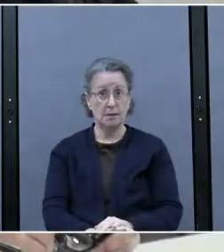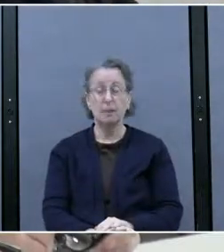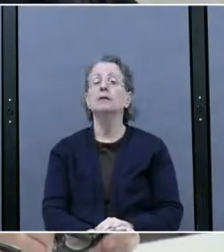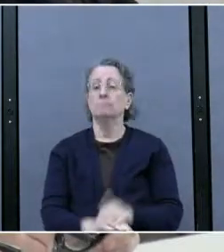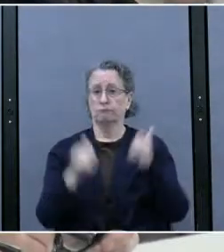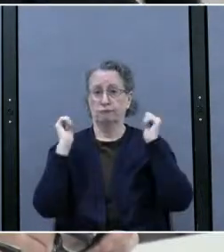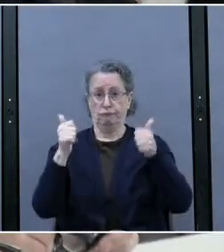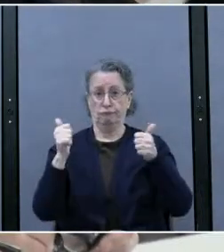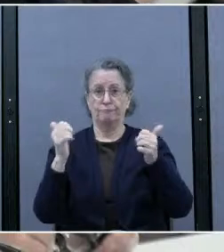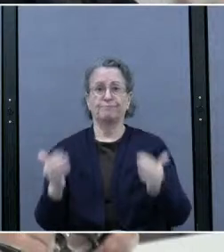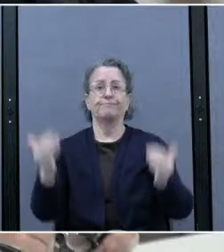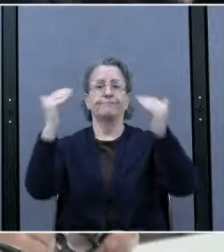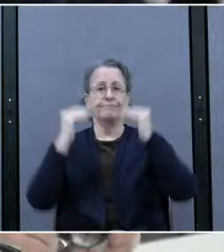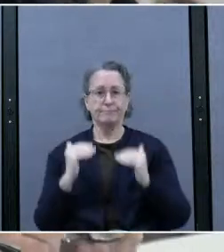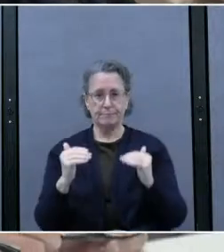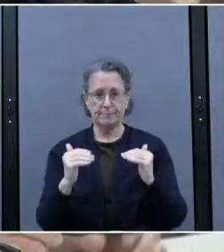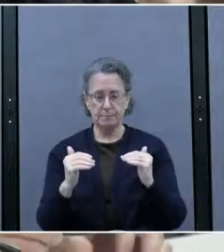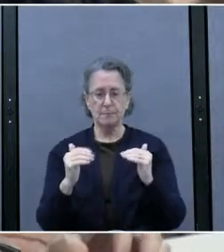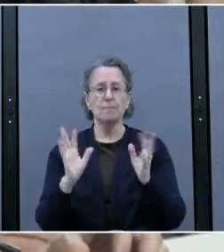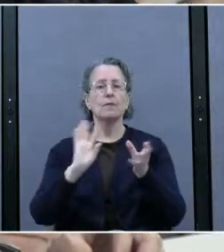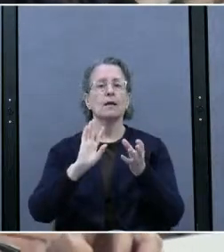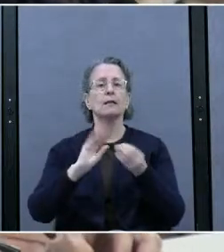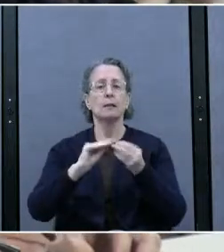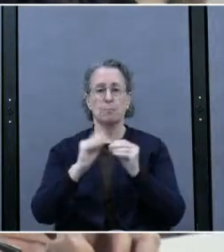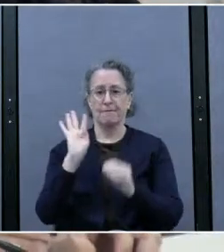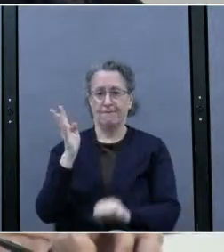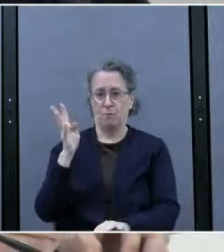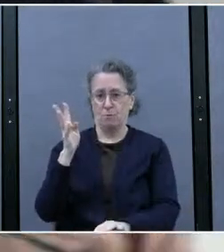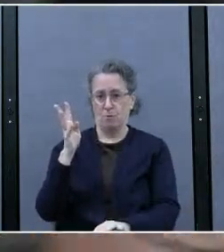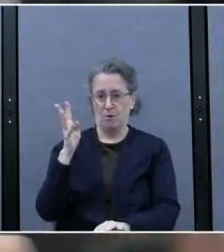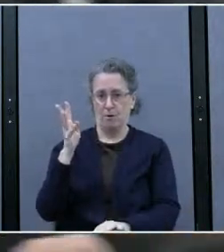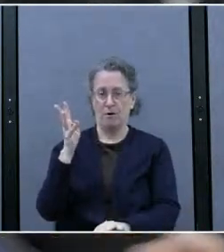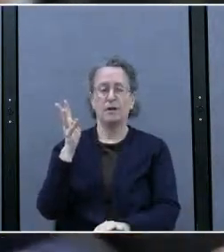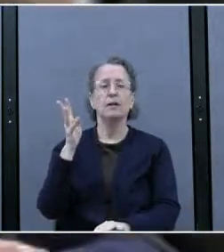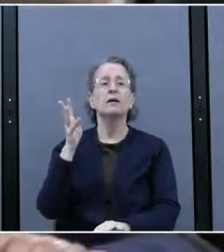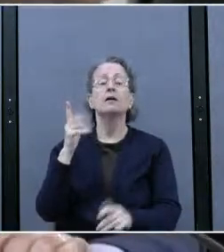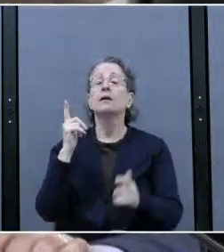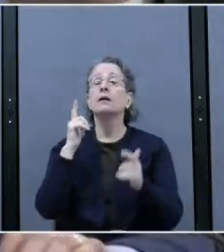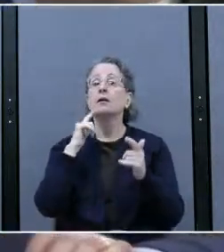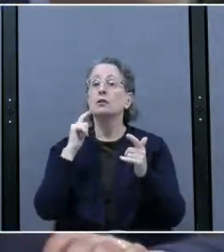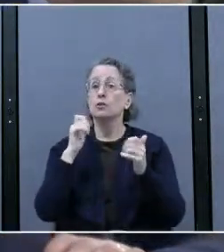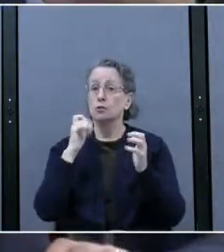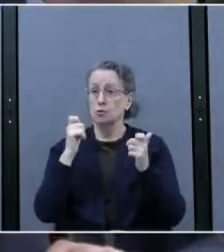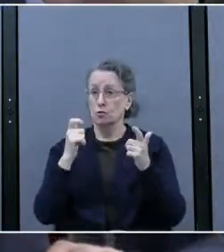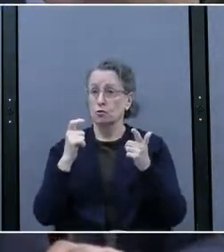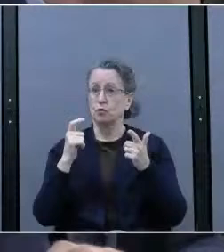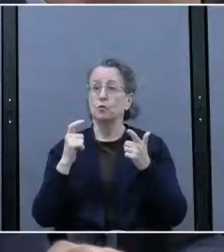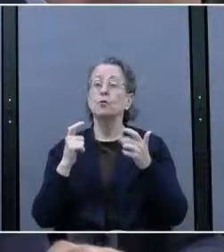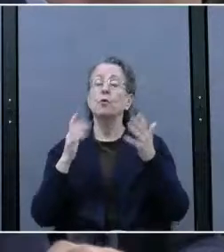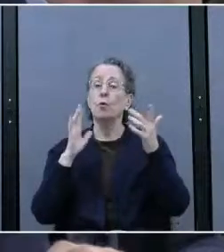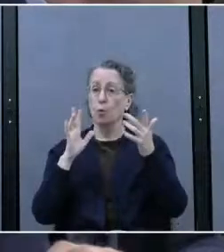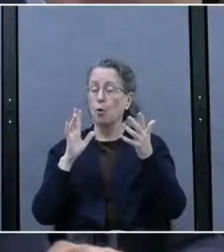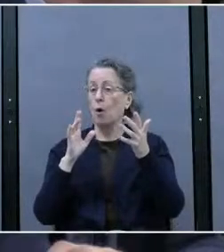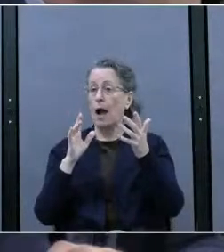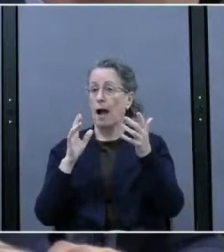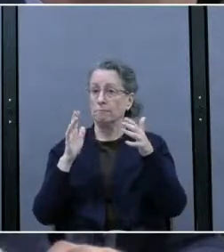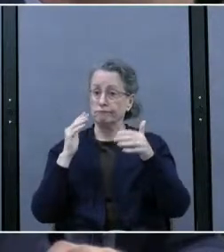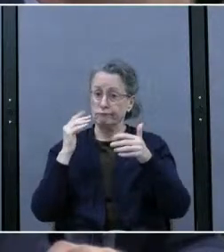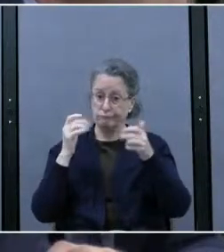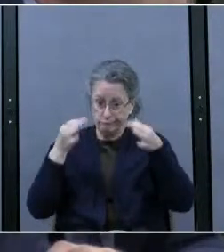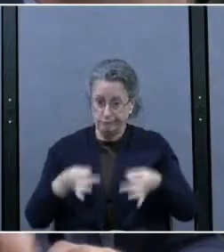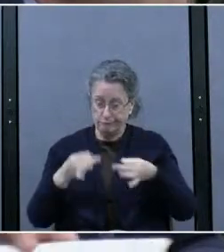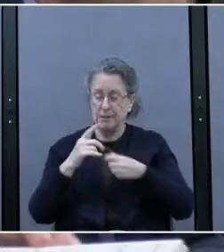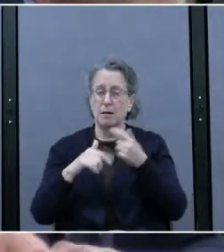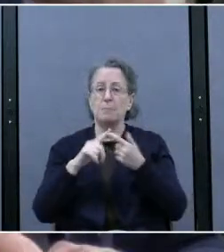Okay, seeing none. Article 4 is to act on the town auditor's report. Questions about that?